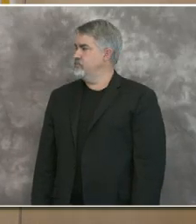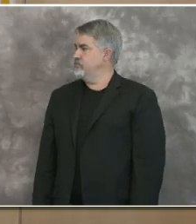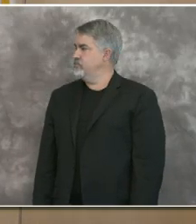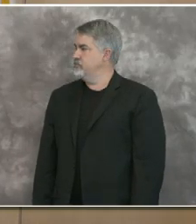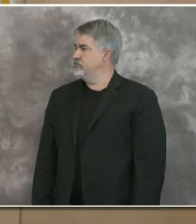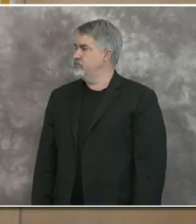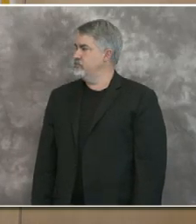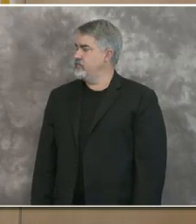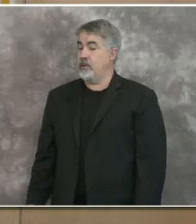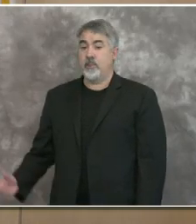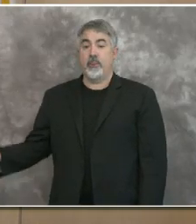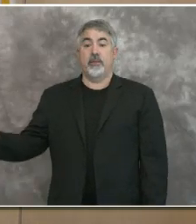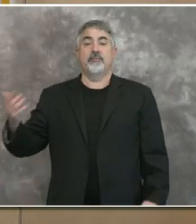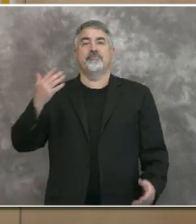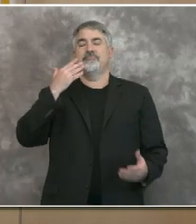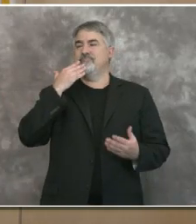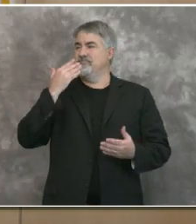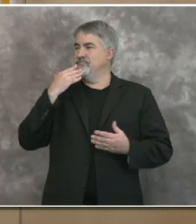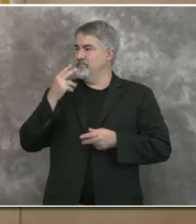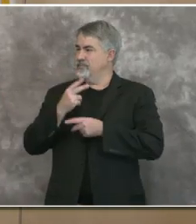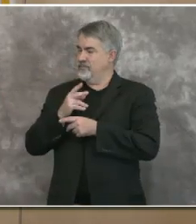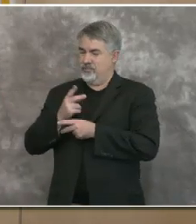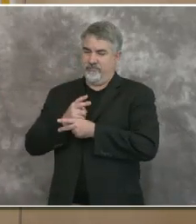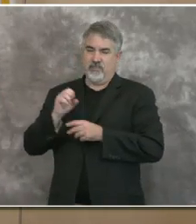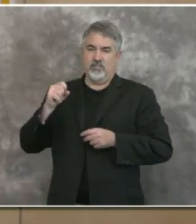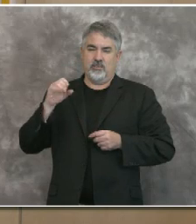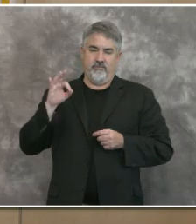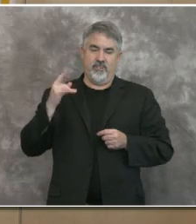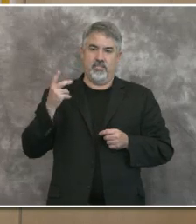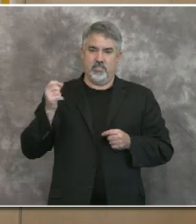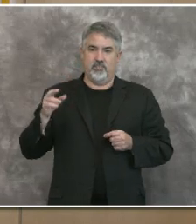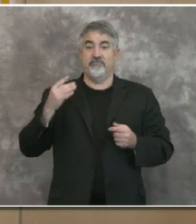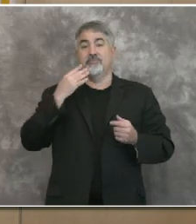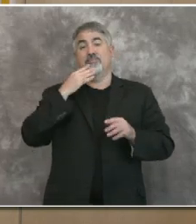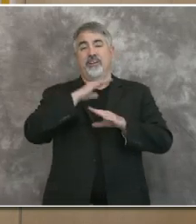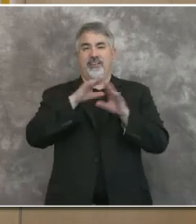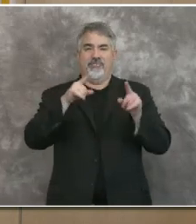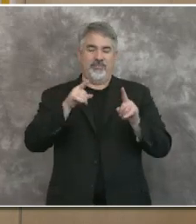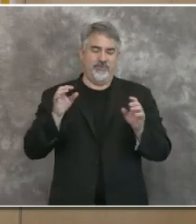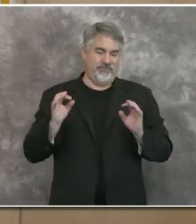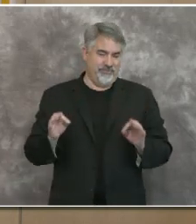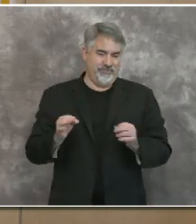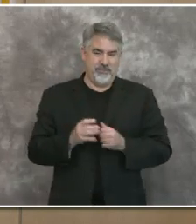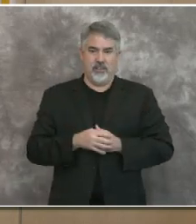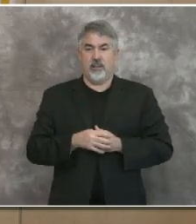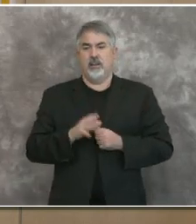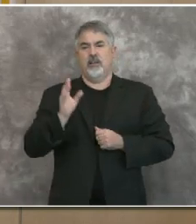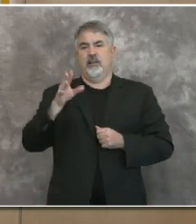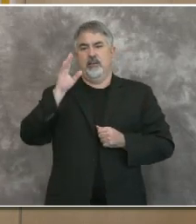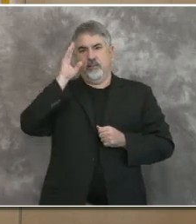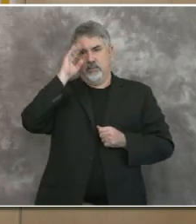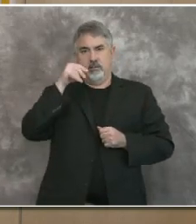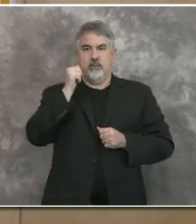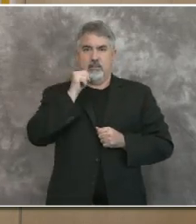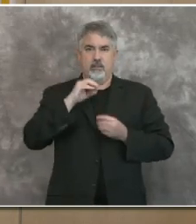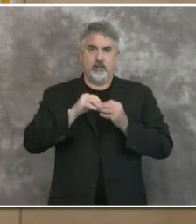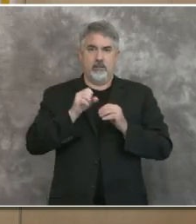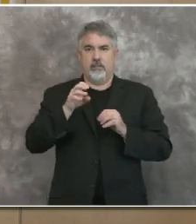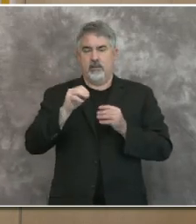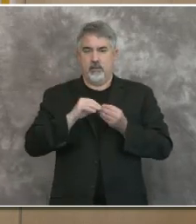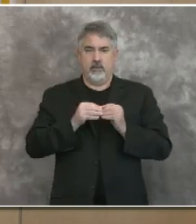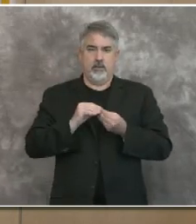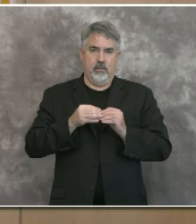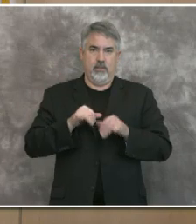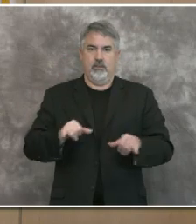Thank you, Supervisor Fletcher, and good afternoon, everyone. As usual, the statistics for cases and deaths